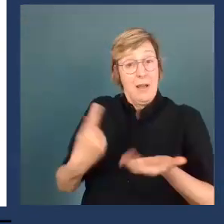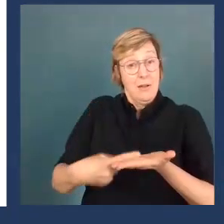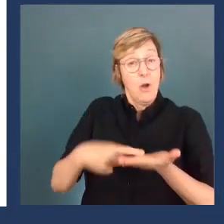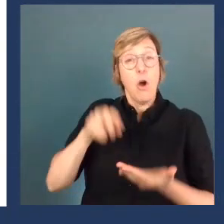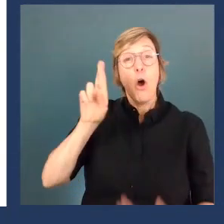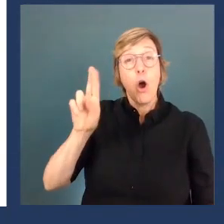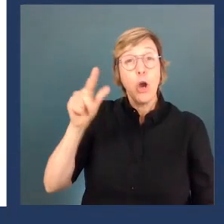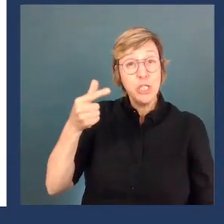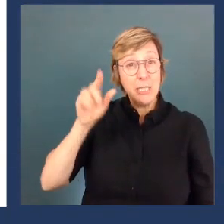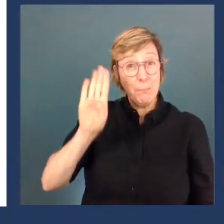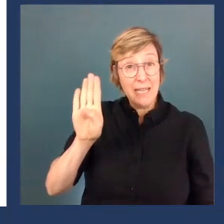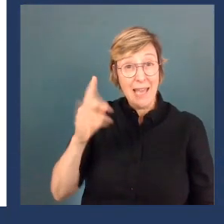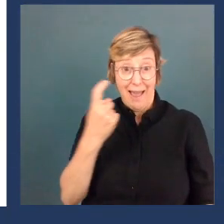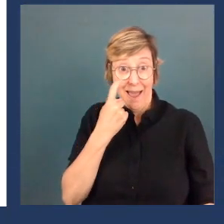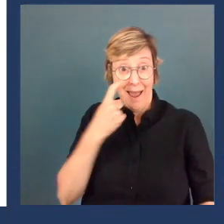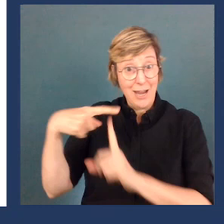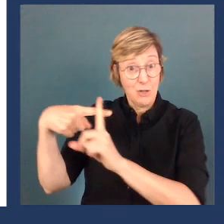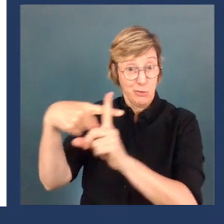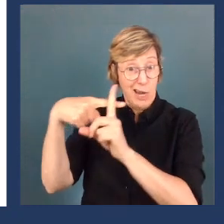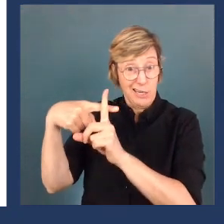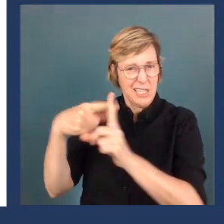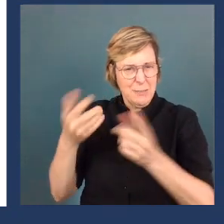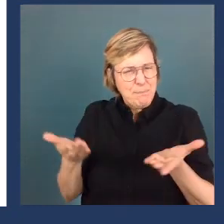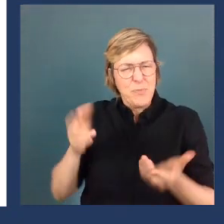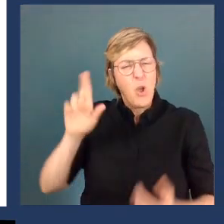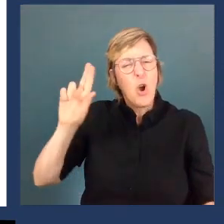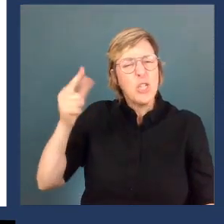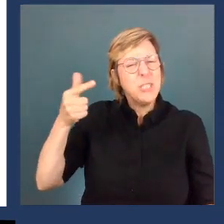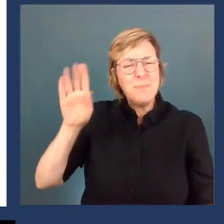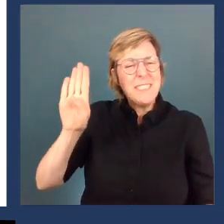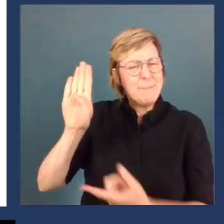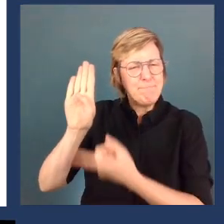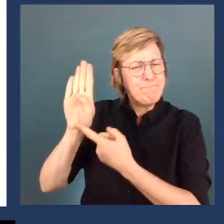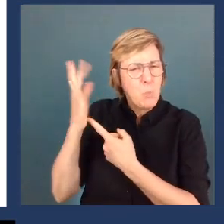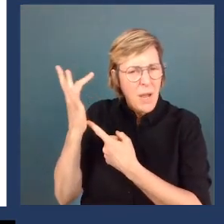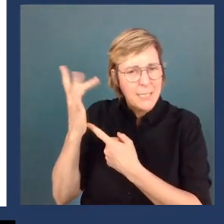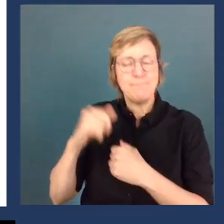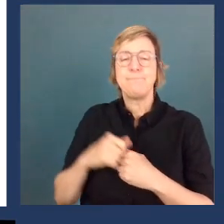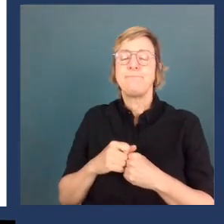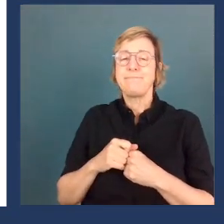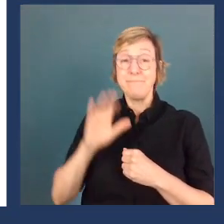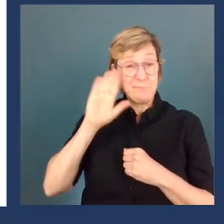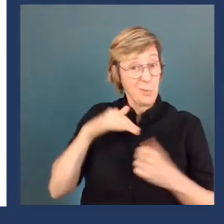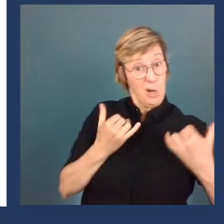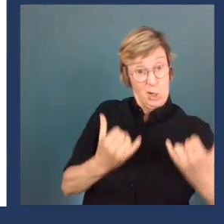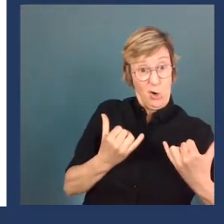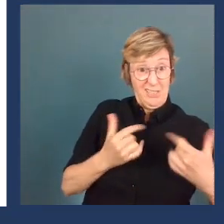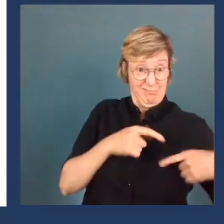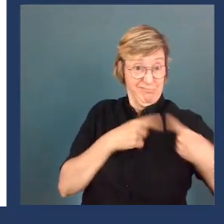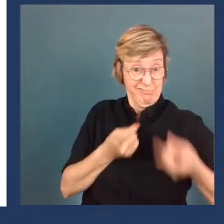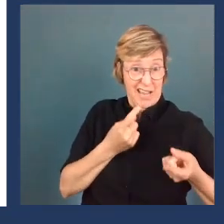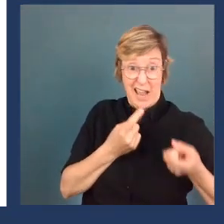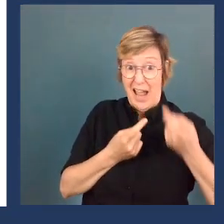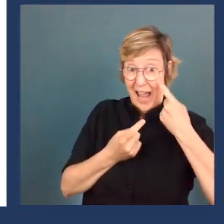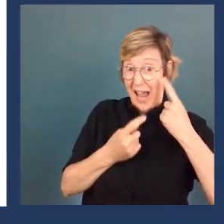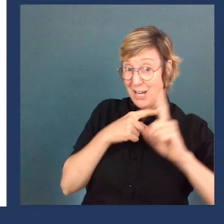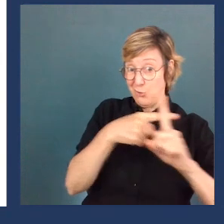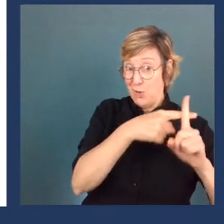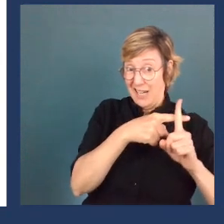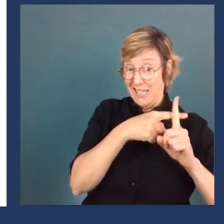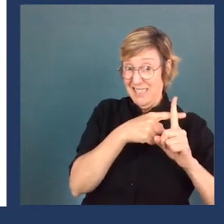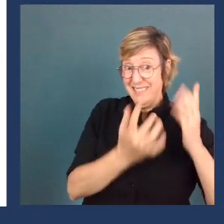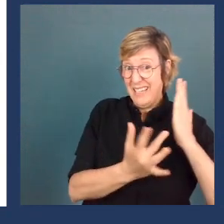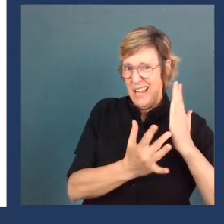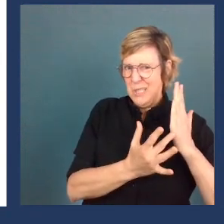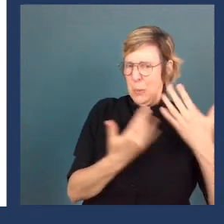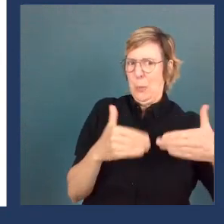So why Rgb eye tracking? Well, from a limitations perspective, the current eye tracking solutions can be very expensive, and